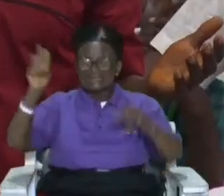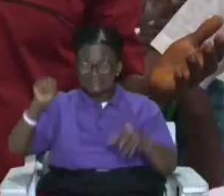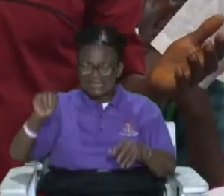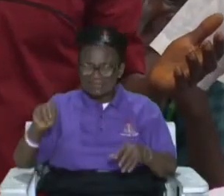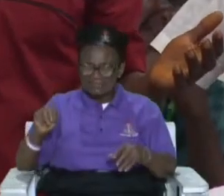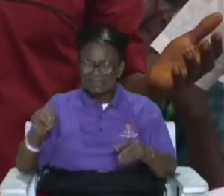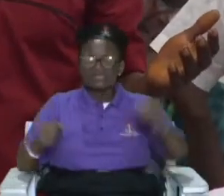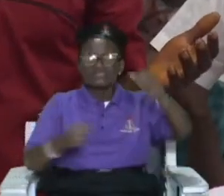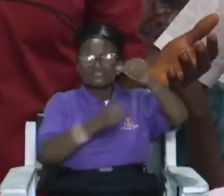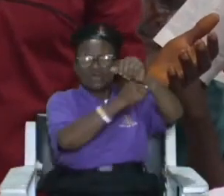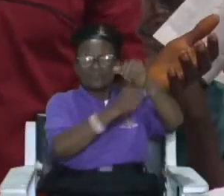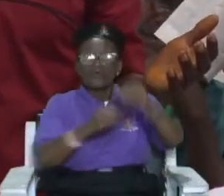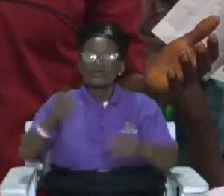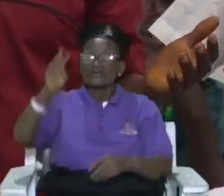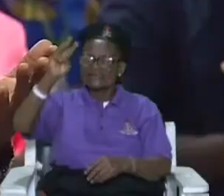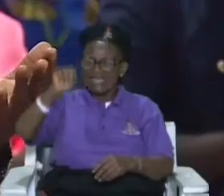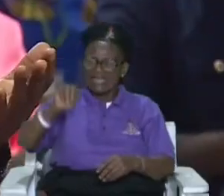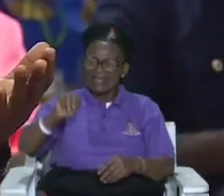Support them.